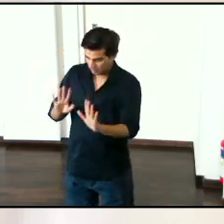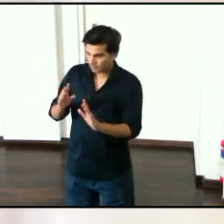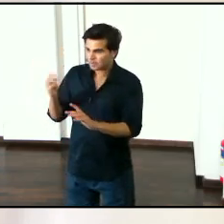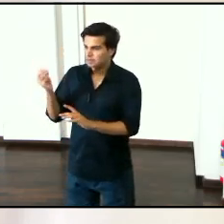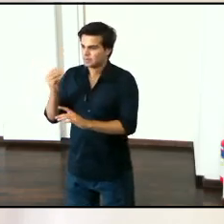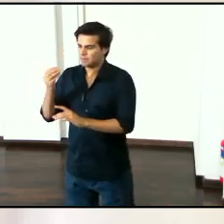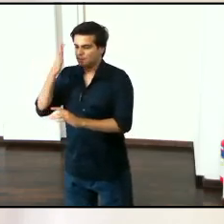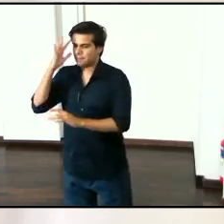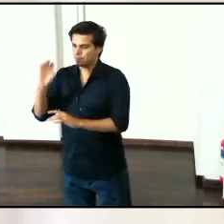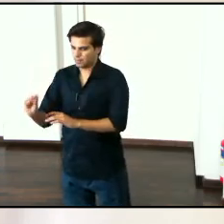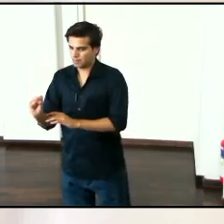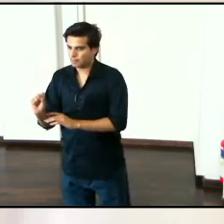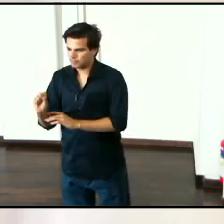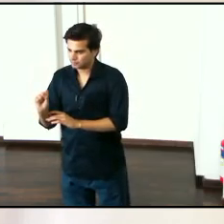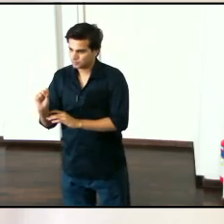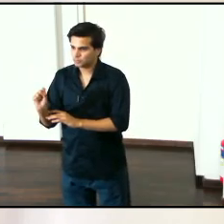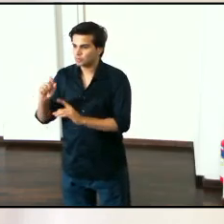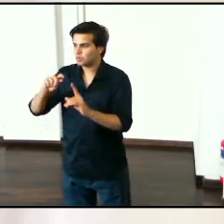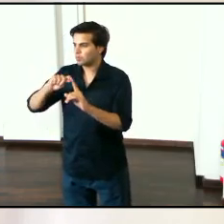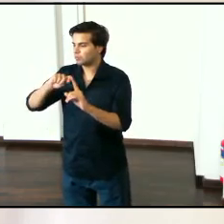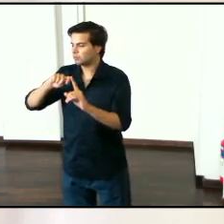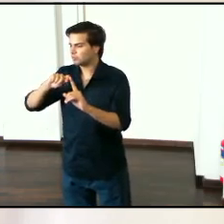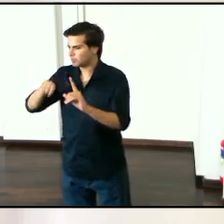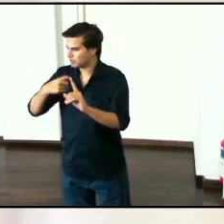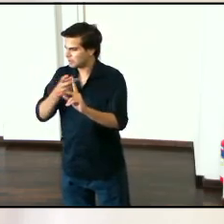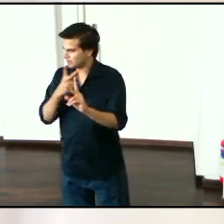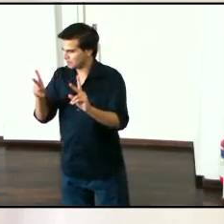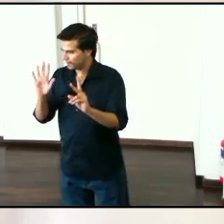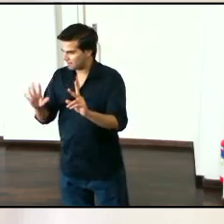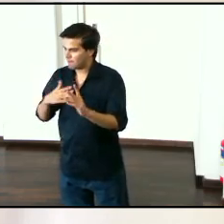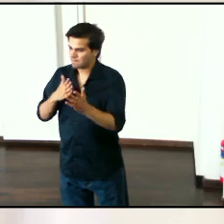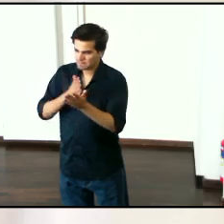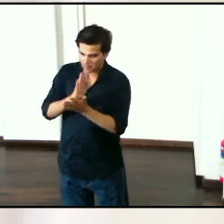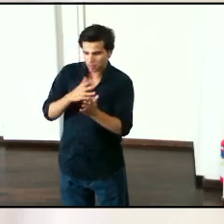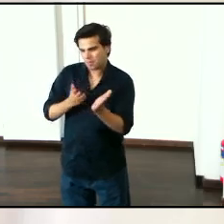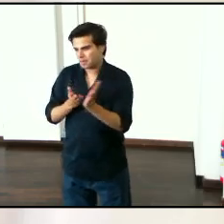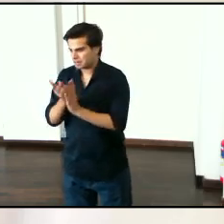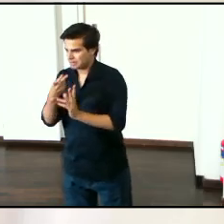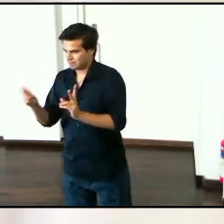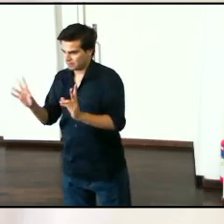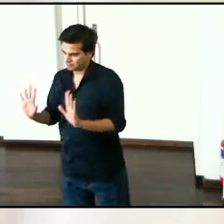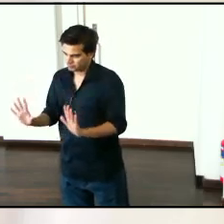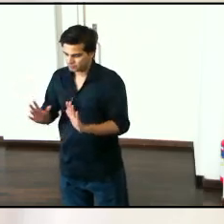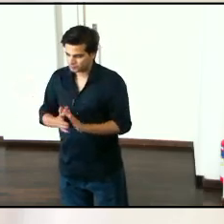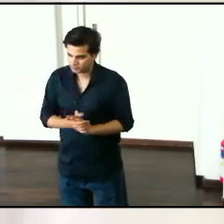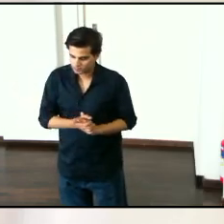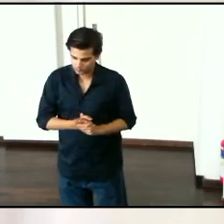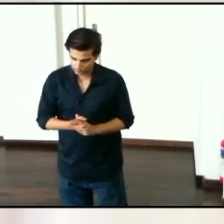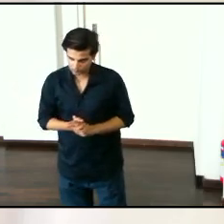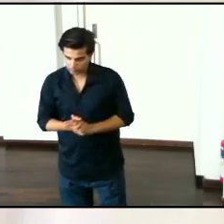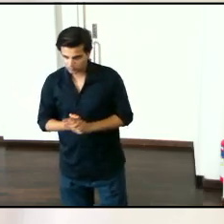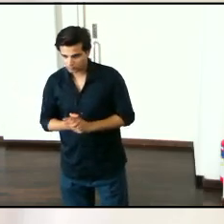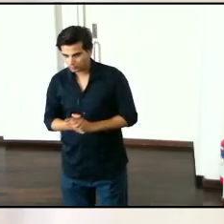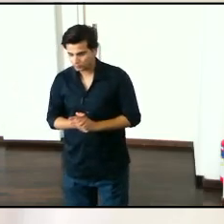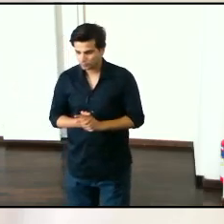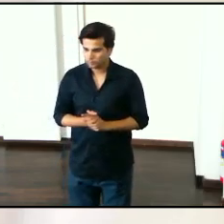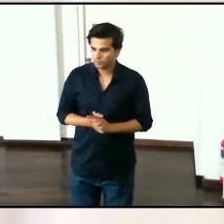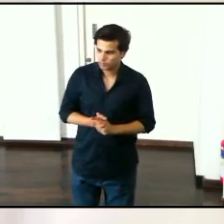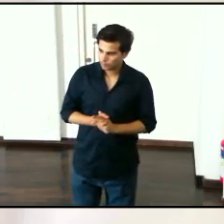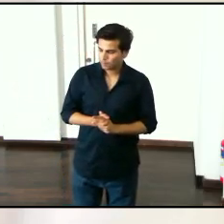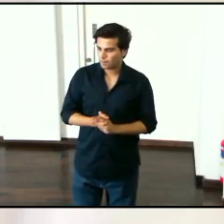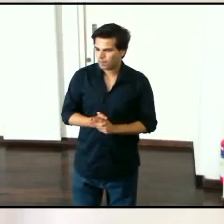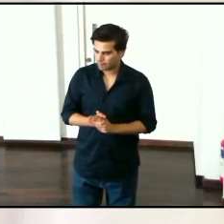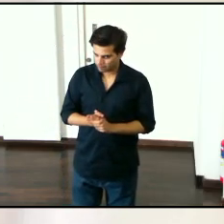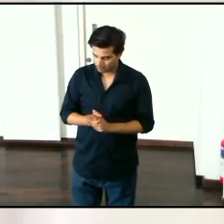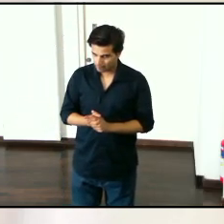remember that and perhaps were part of those in one way or another. Right? I will, towards the end